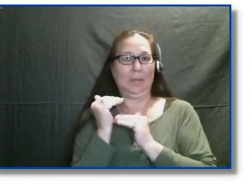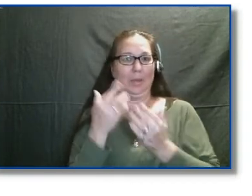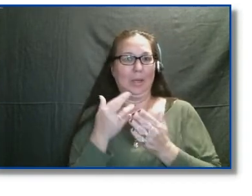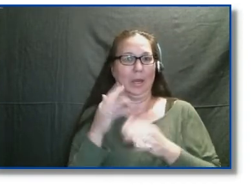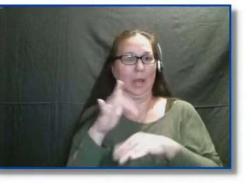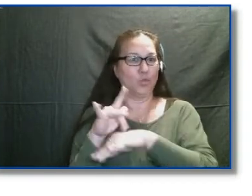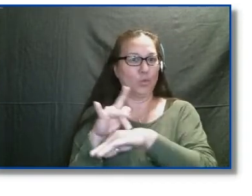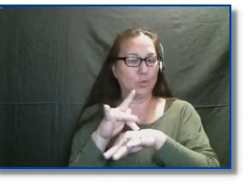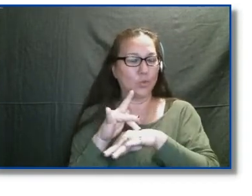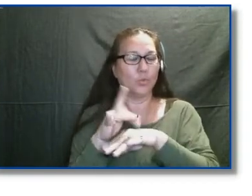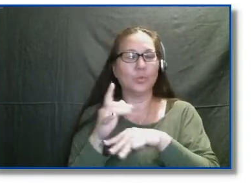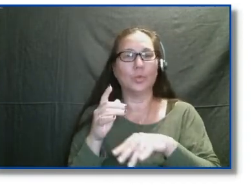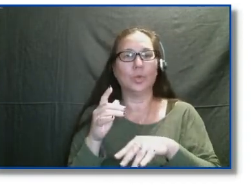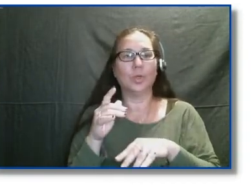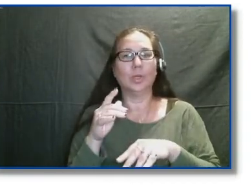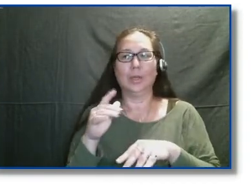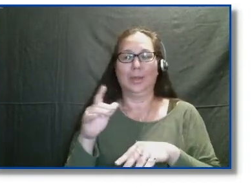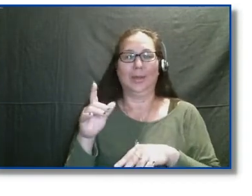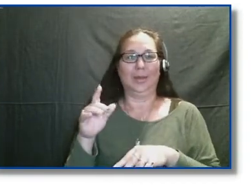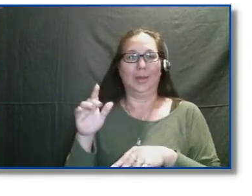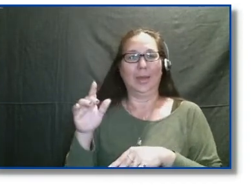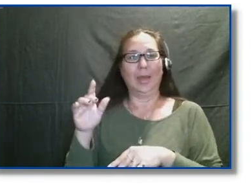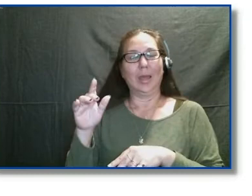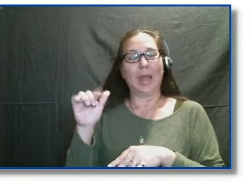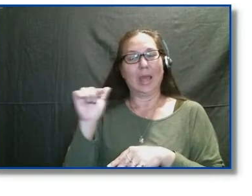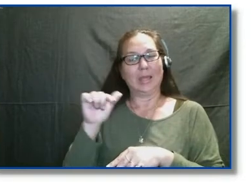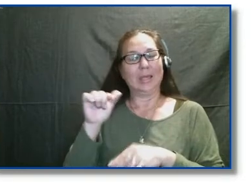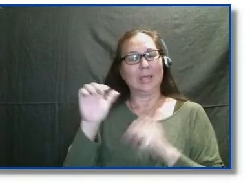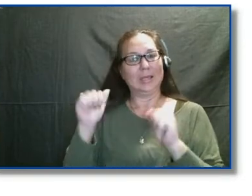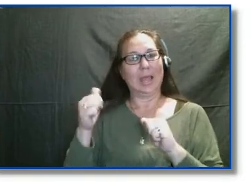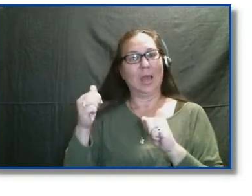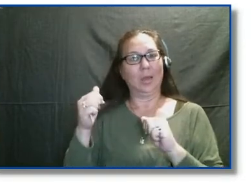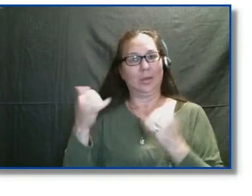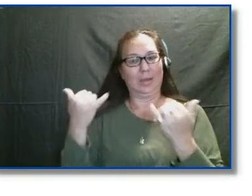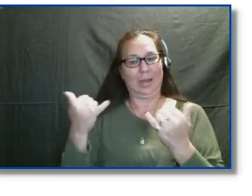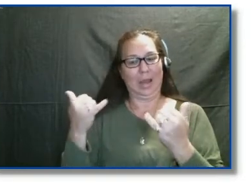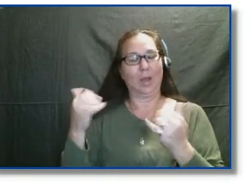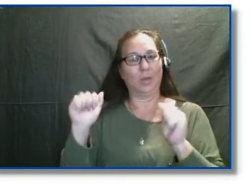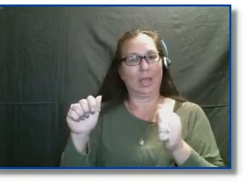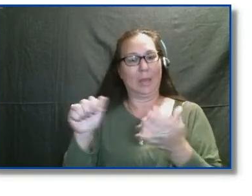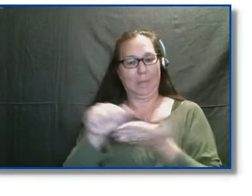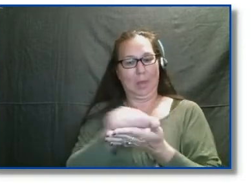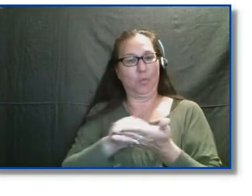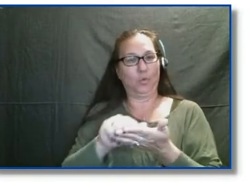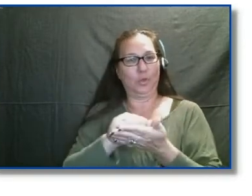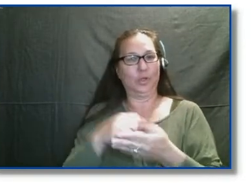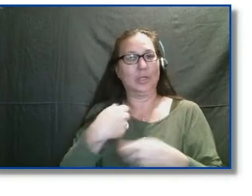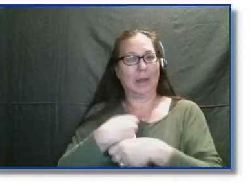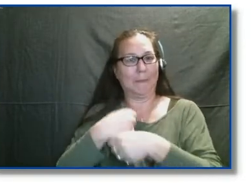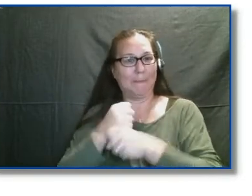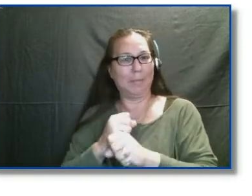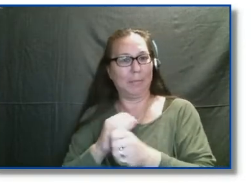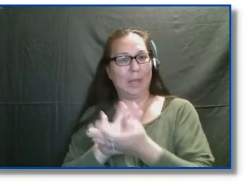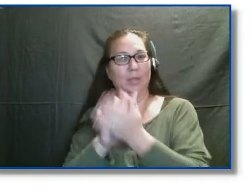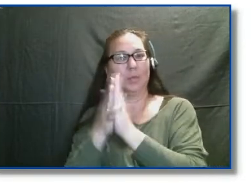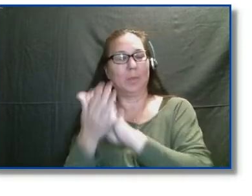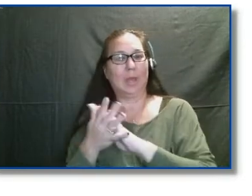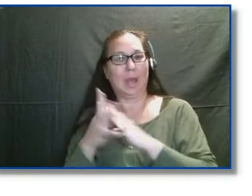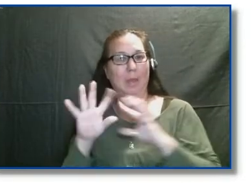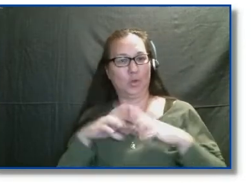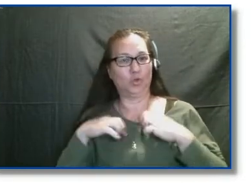that they find at factories that can now be polished, cut, and used to produce jewelry. So they accrue in value. And